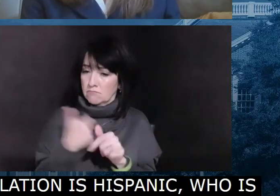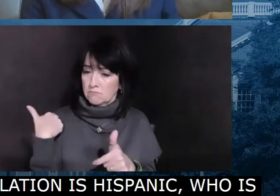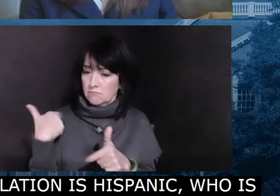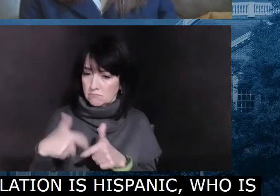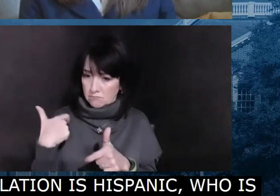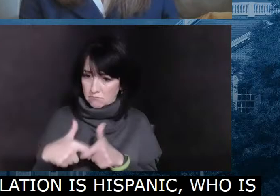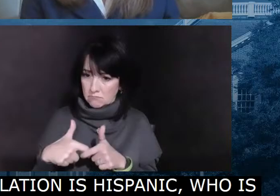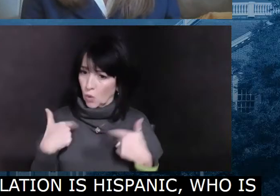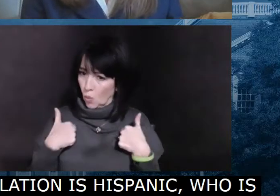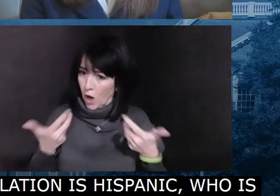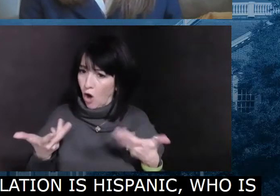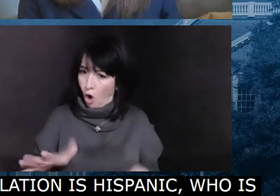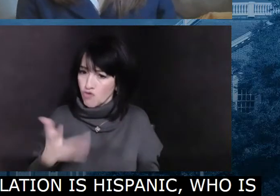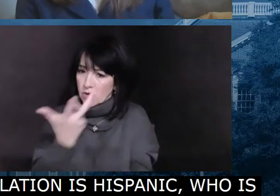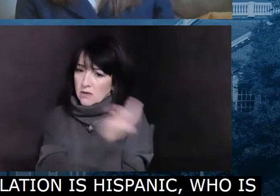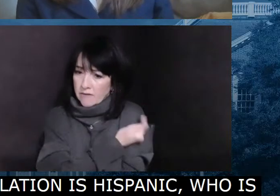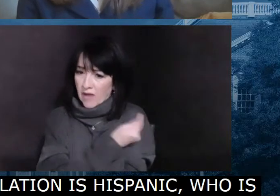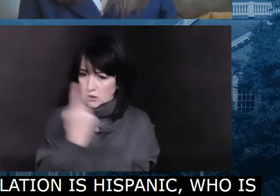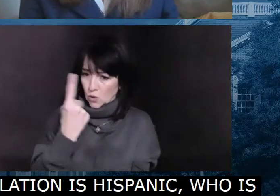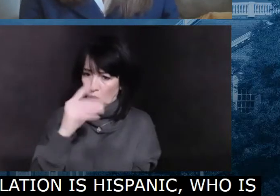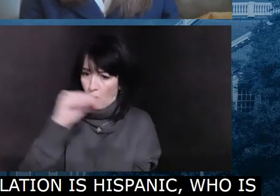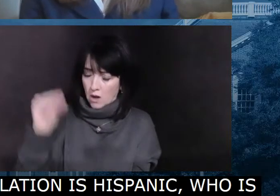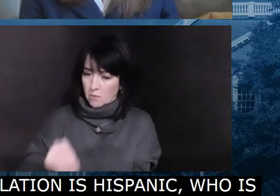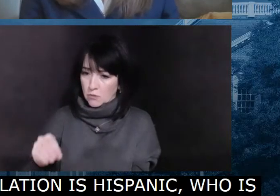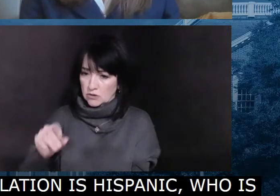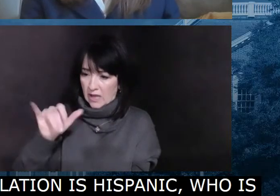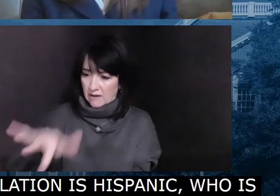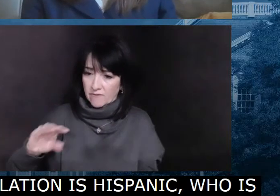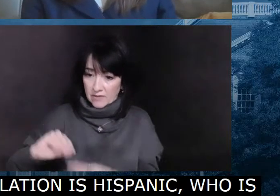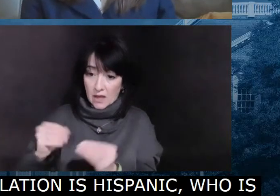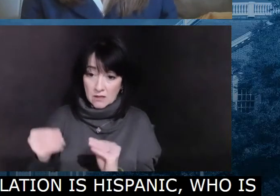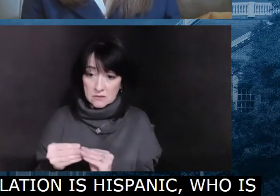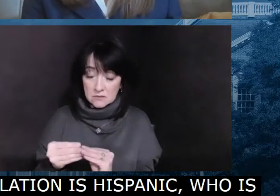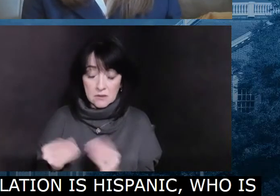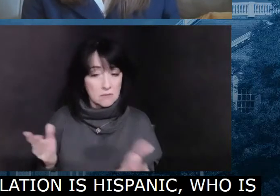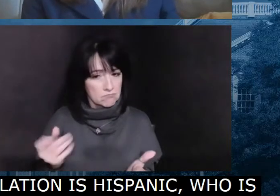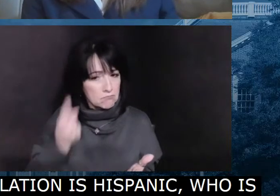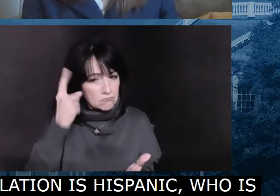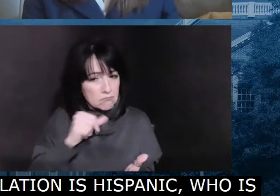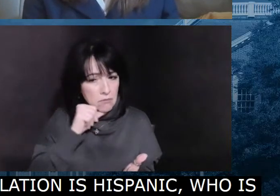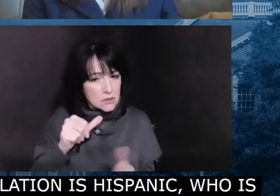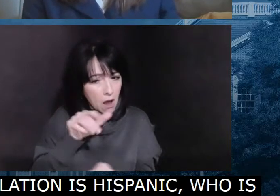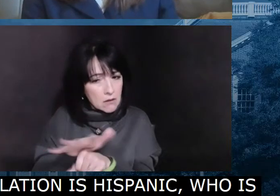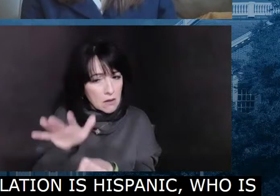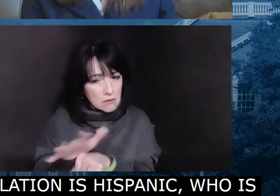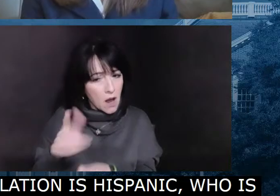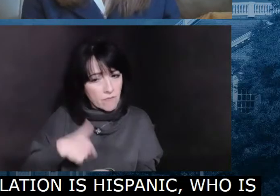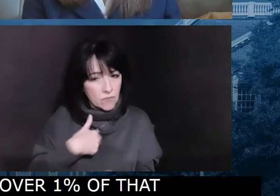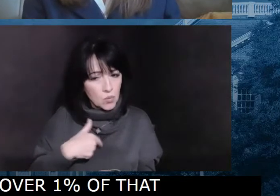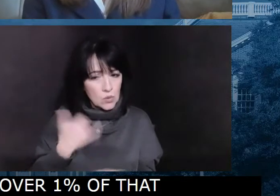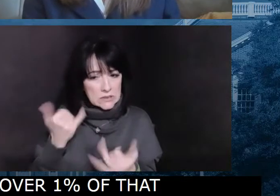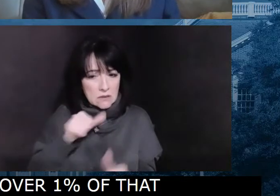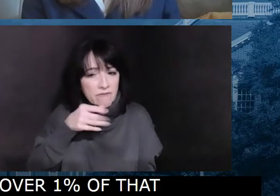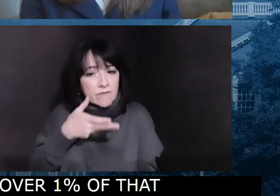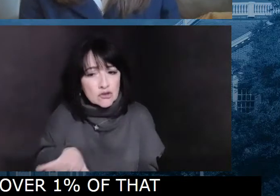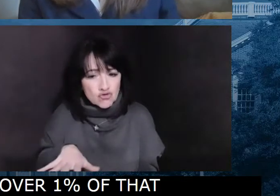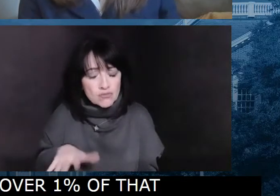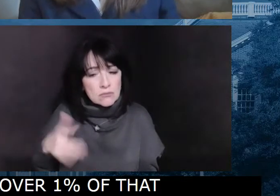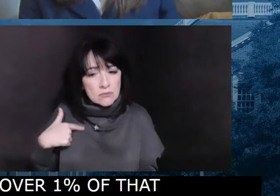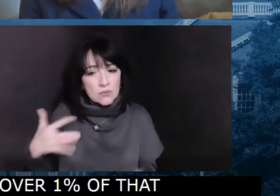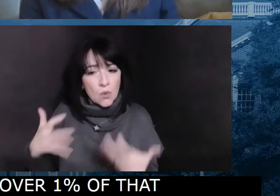of that population. Now that's not good enough for us. And so efforts like today, we're in